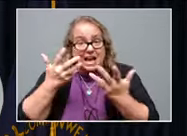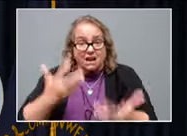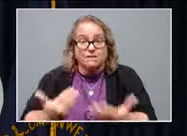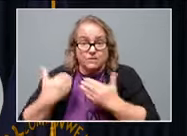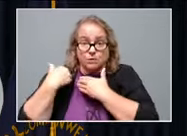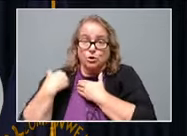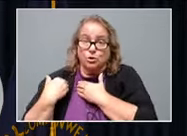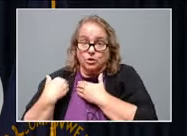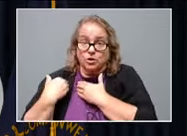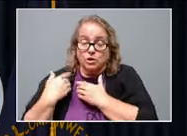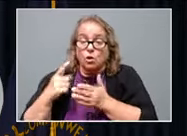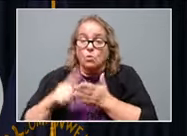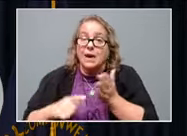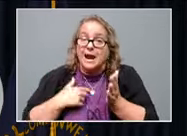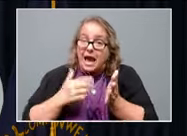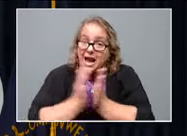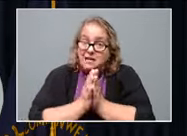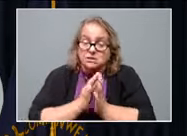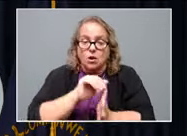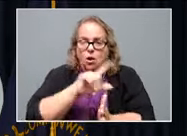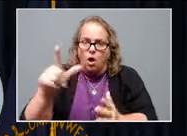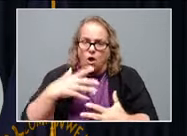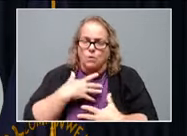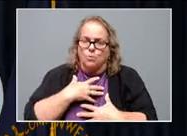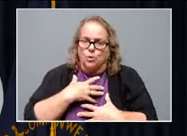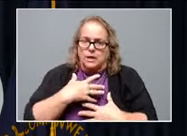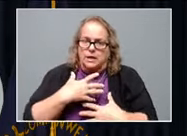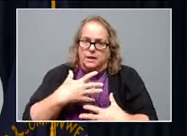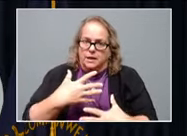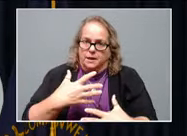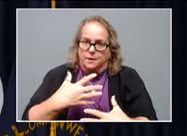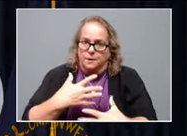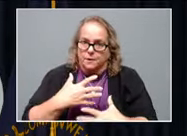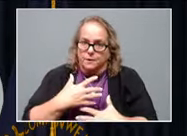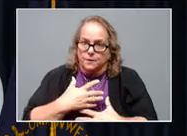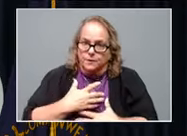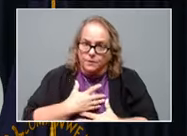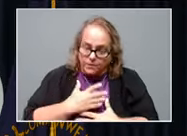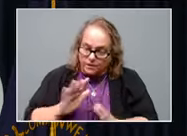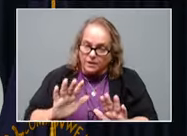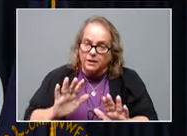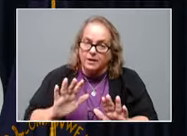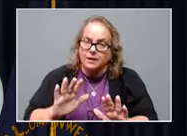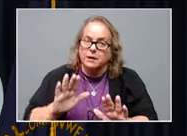everybody breathe and we try to be the best adults that we can.